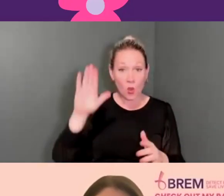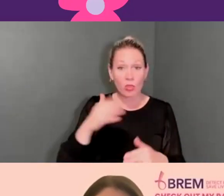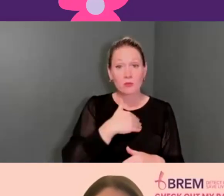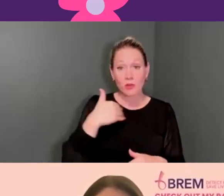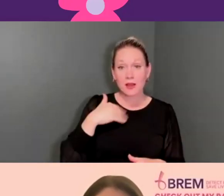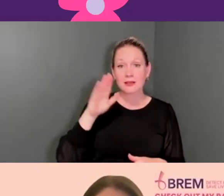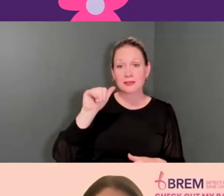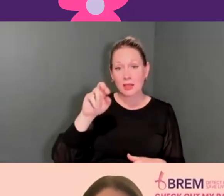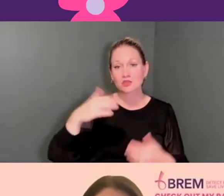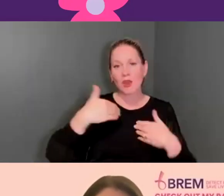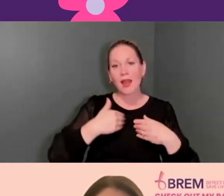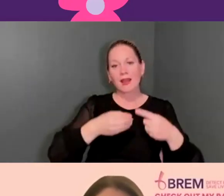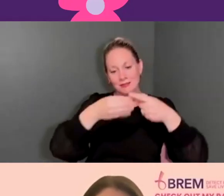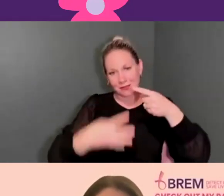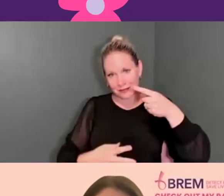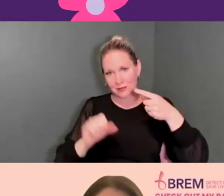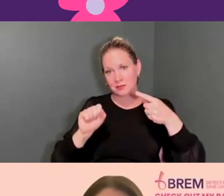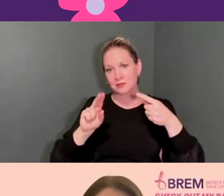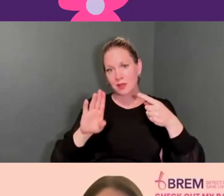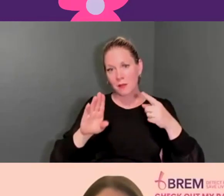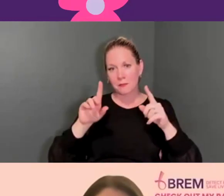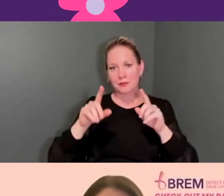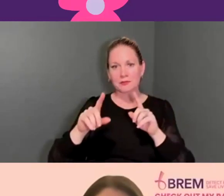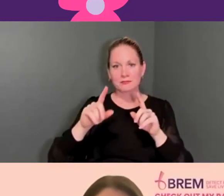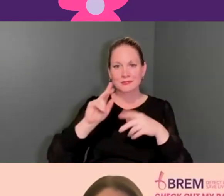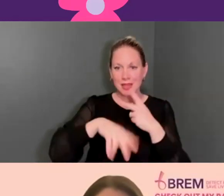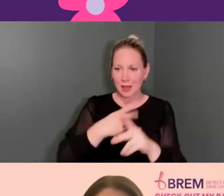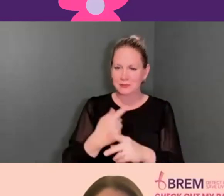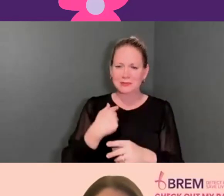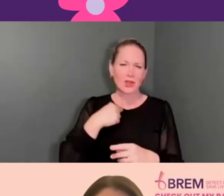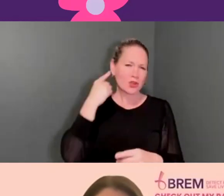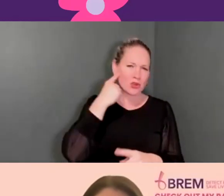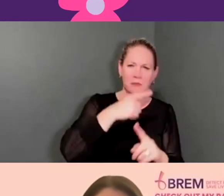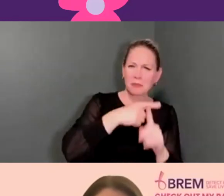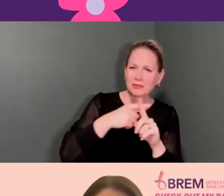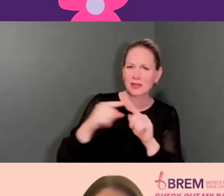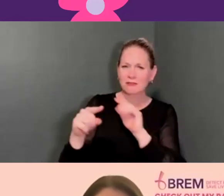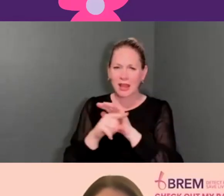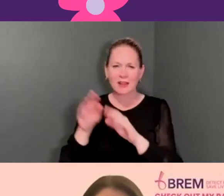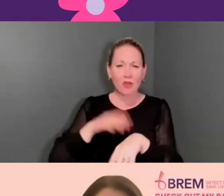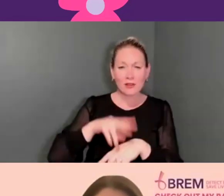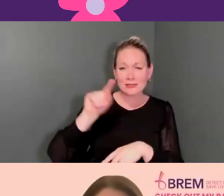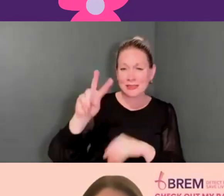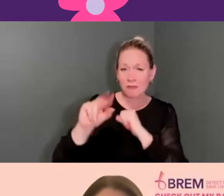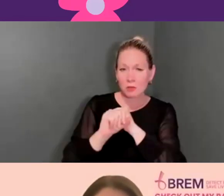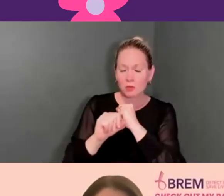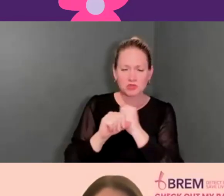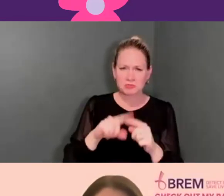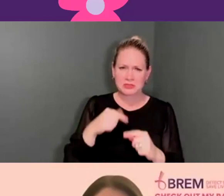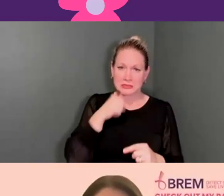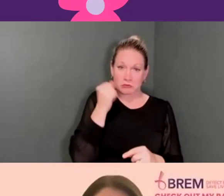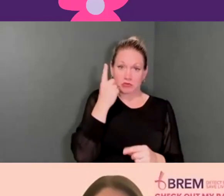subtypes. I'd seen the commercials for HER2 positive, negative, and so forth, but it didn't register with me because it wasn't affecting